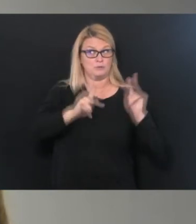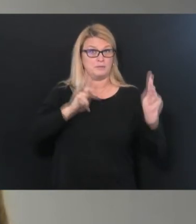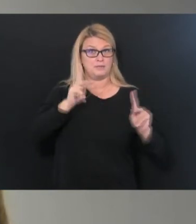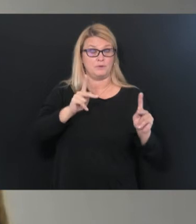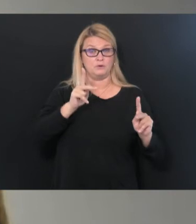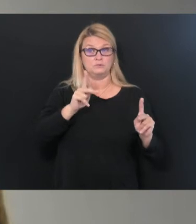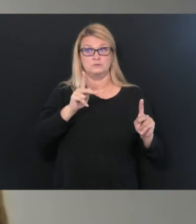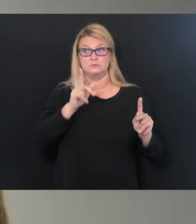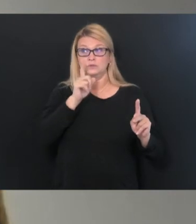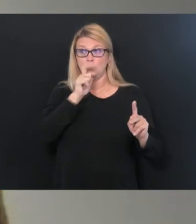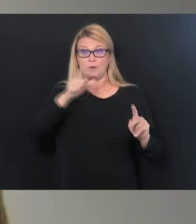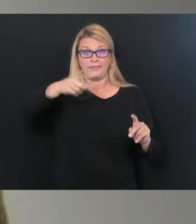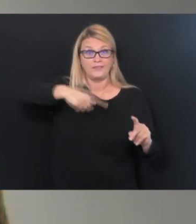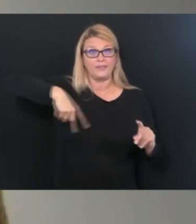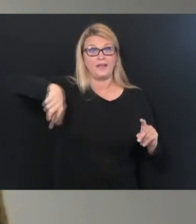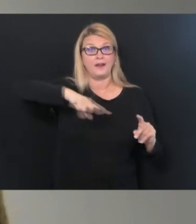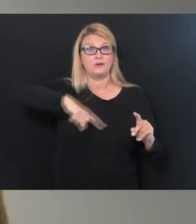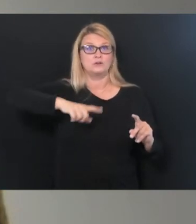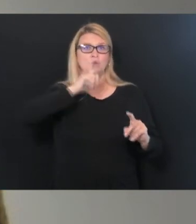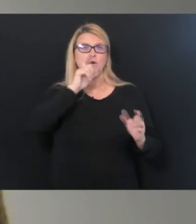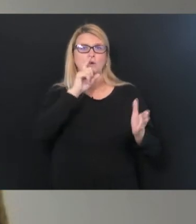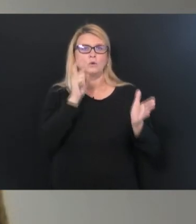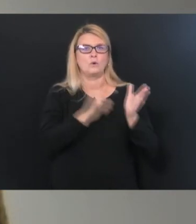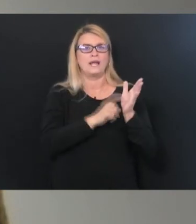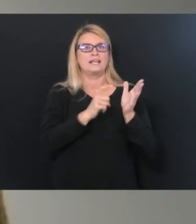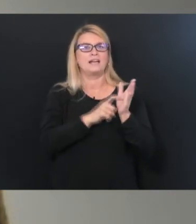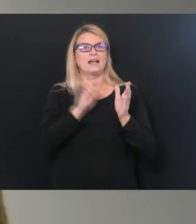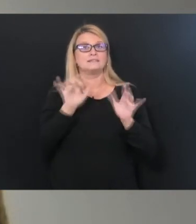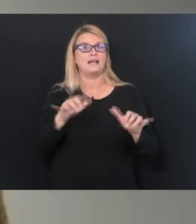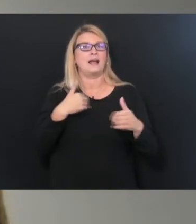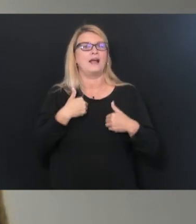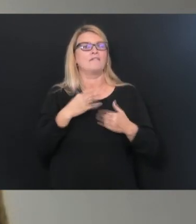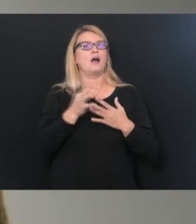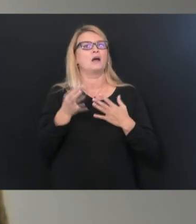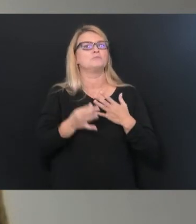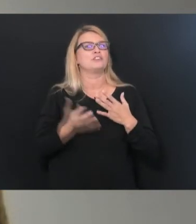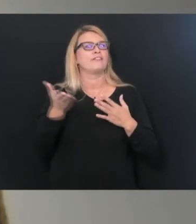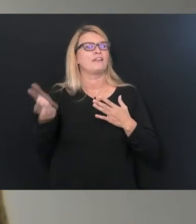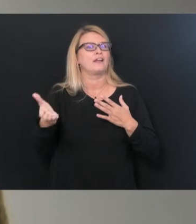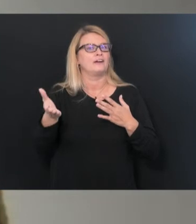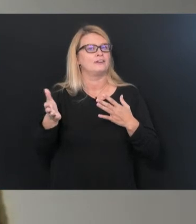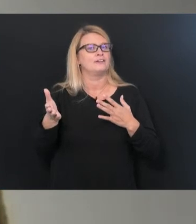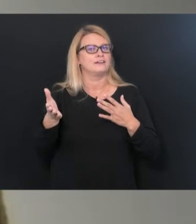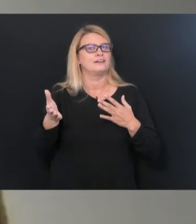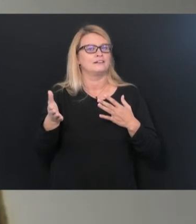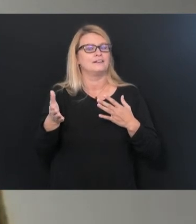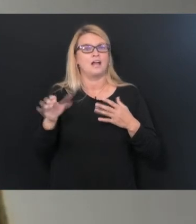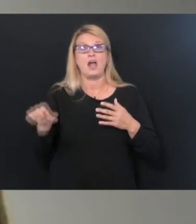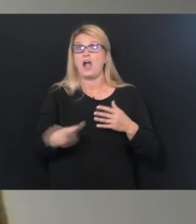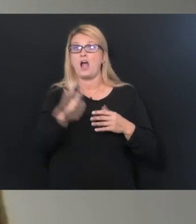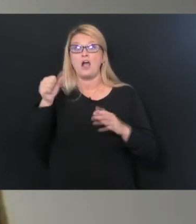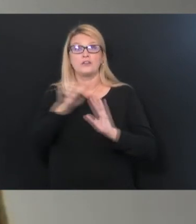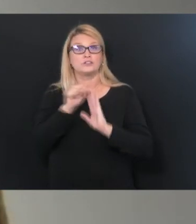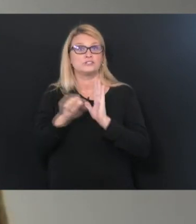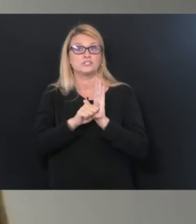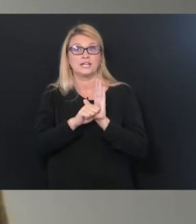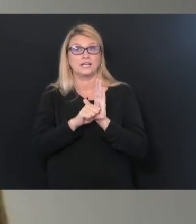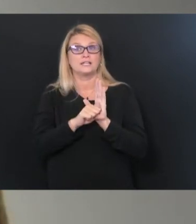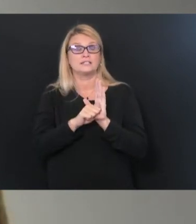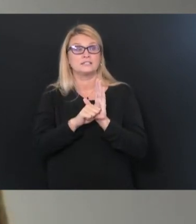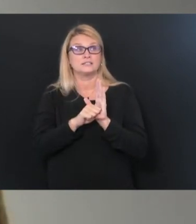found out, recognized that this was an option out there across the country. We know another state that's doing this right